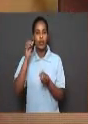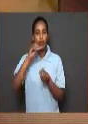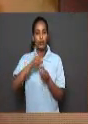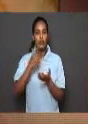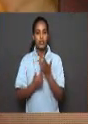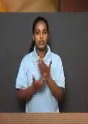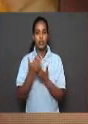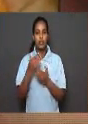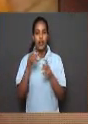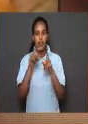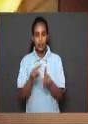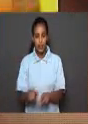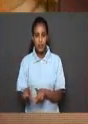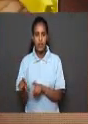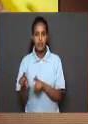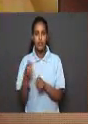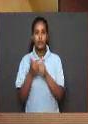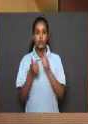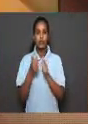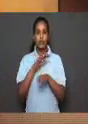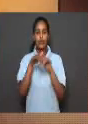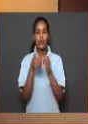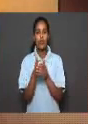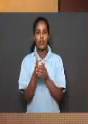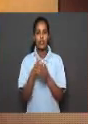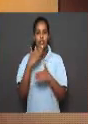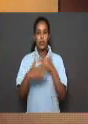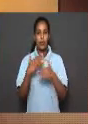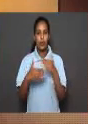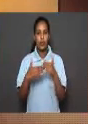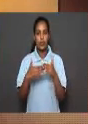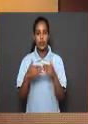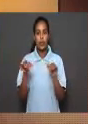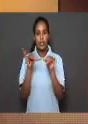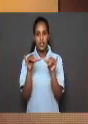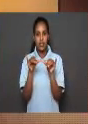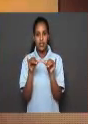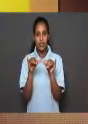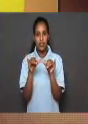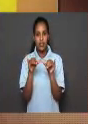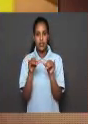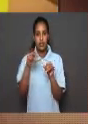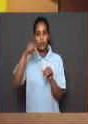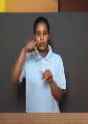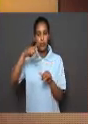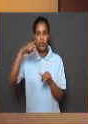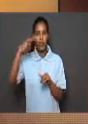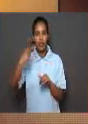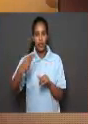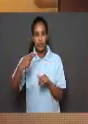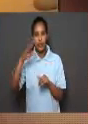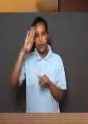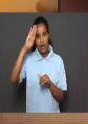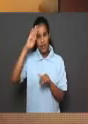discuss an experiment which involves the process of measuring the pH of a